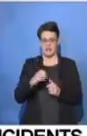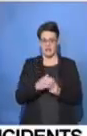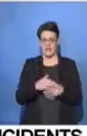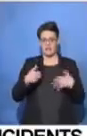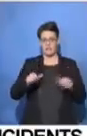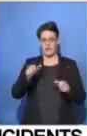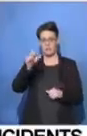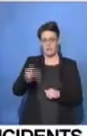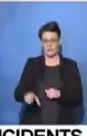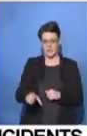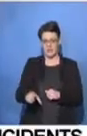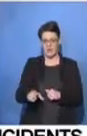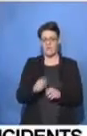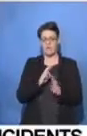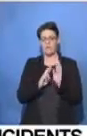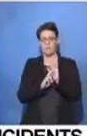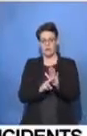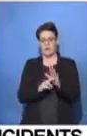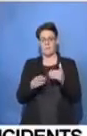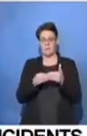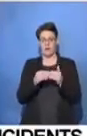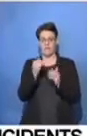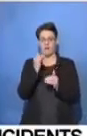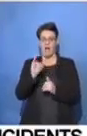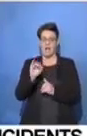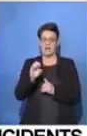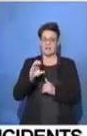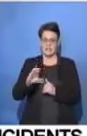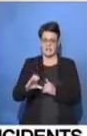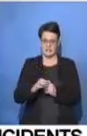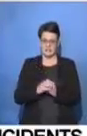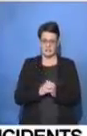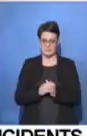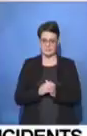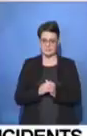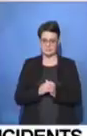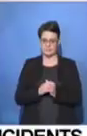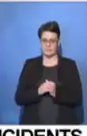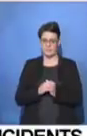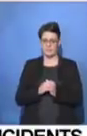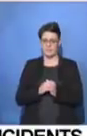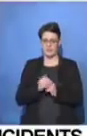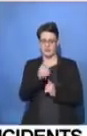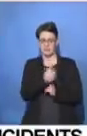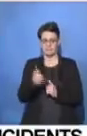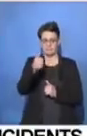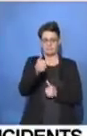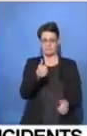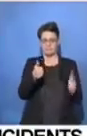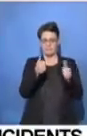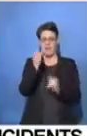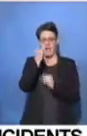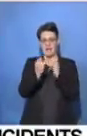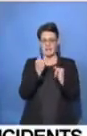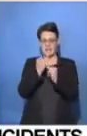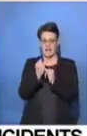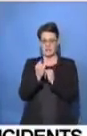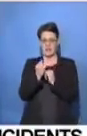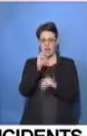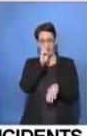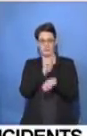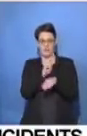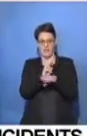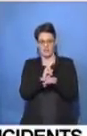Chairperson and representative members of the Independent Electoral Commission, distinguished heads of International Electoral Observation